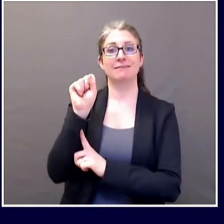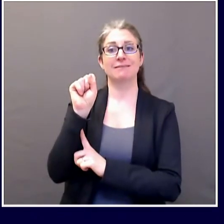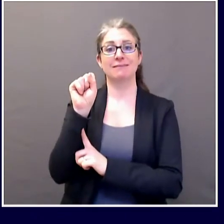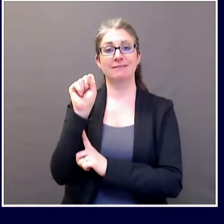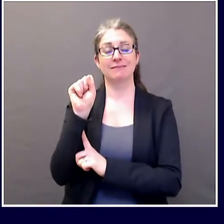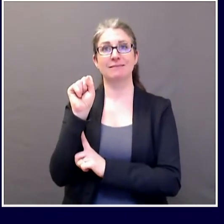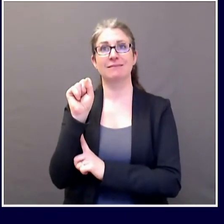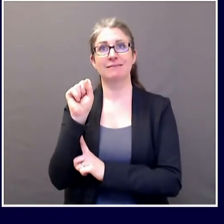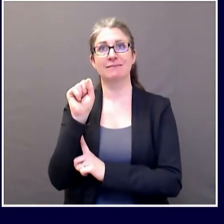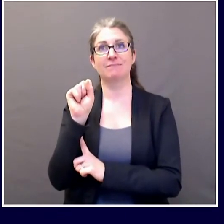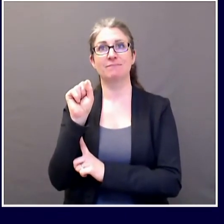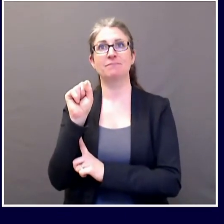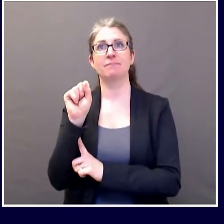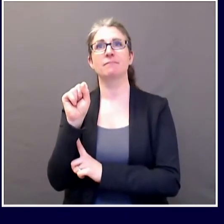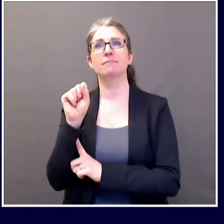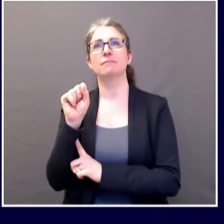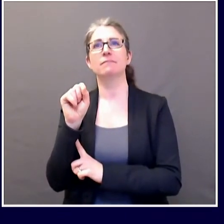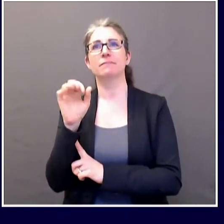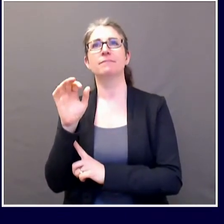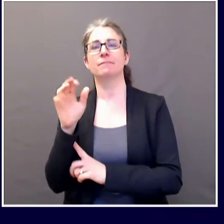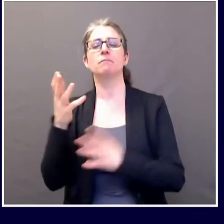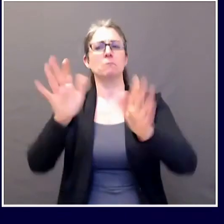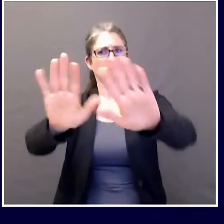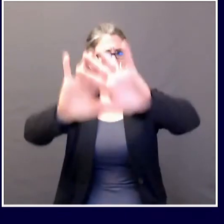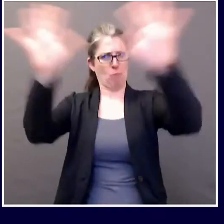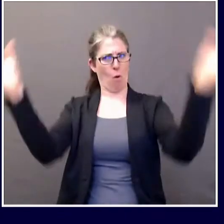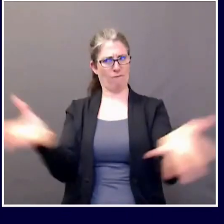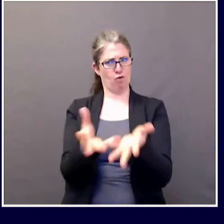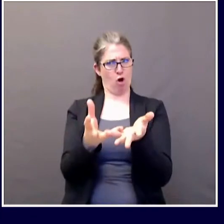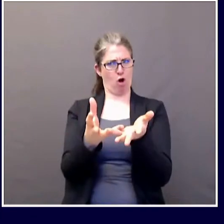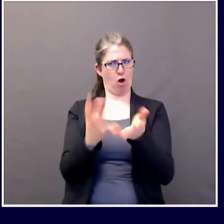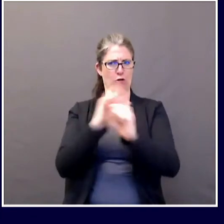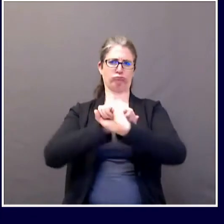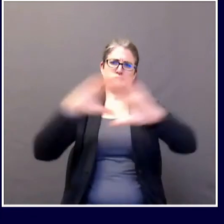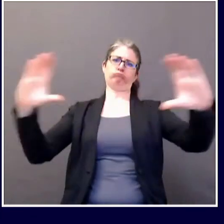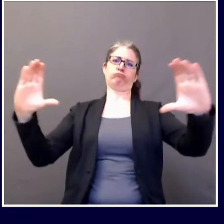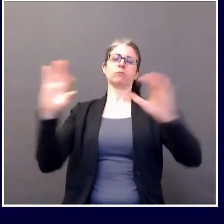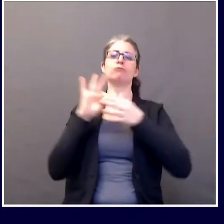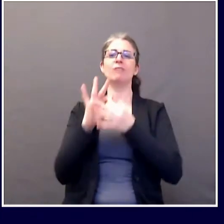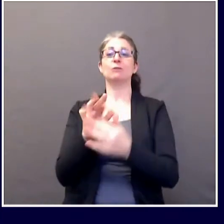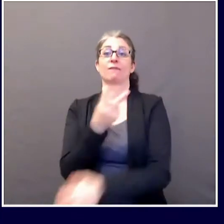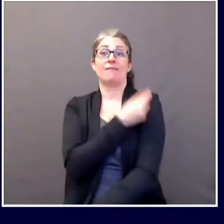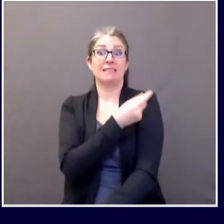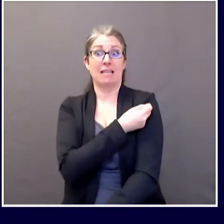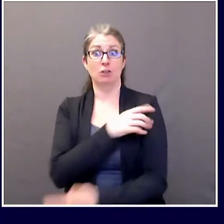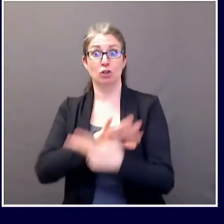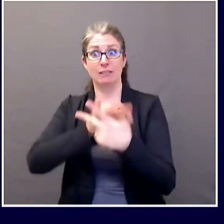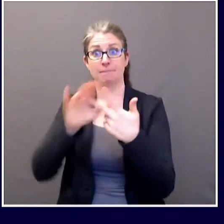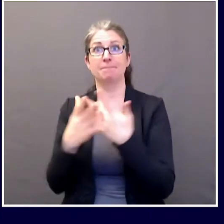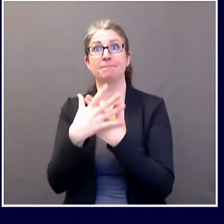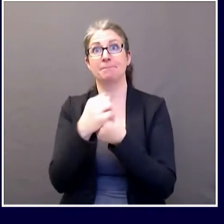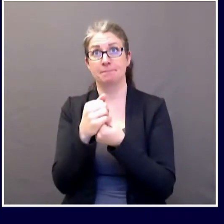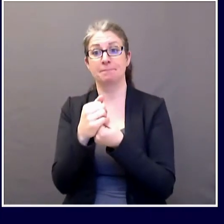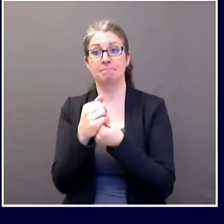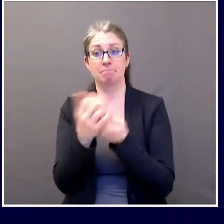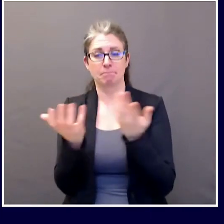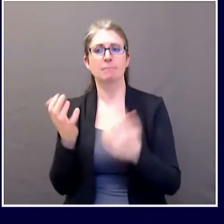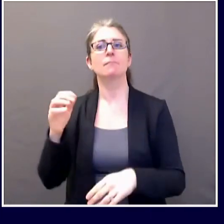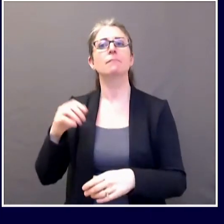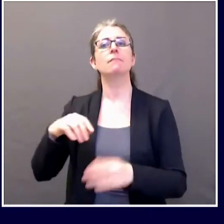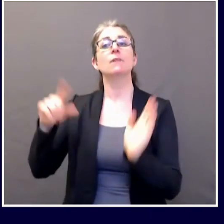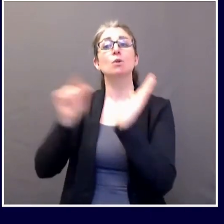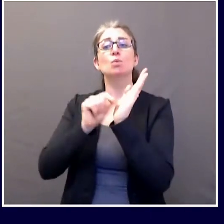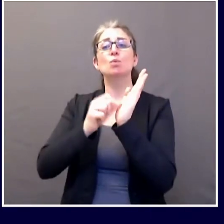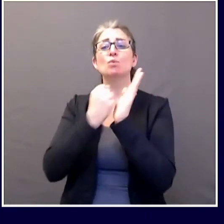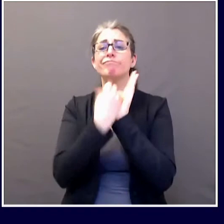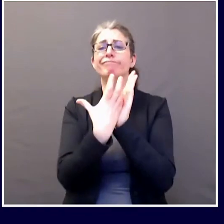was some news that had come out about a first dose of, either the Pfizer or Moderna vaccine being highly effective. Is there any